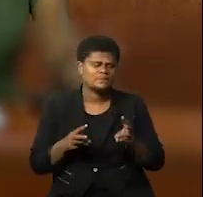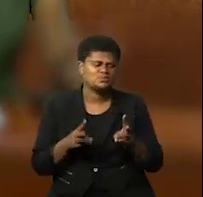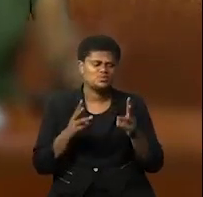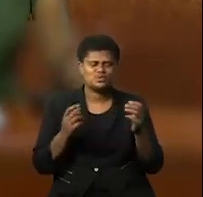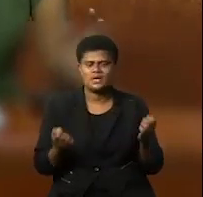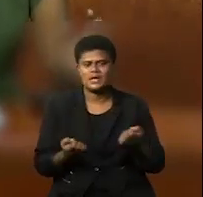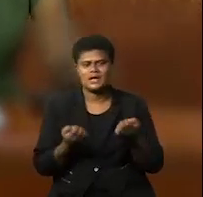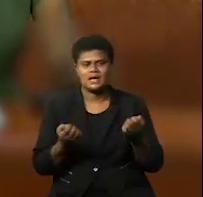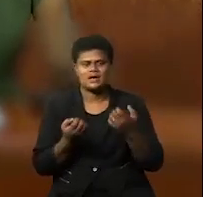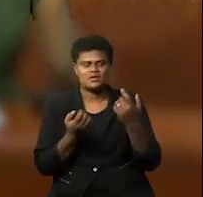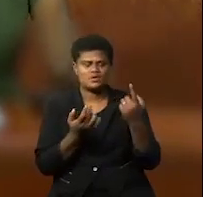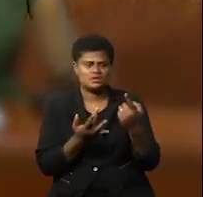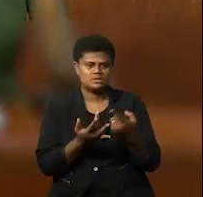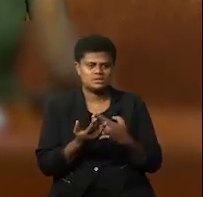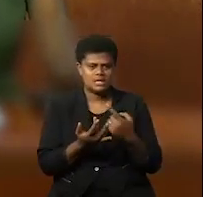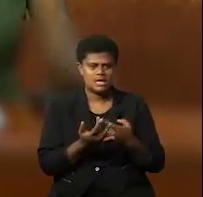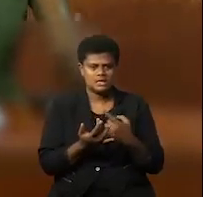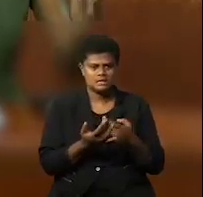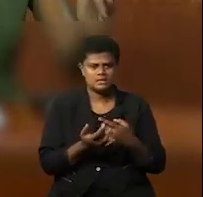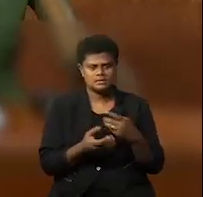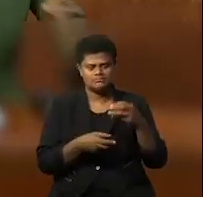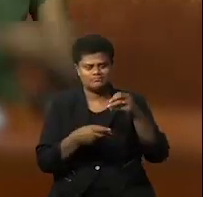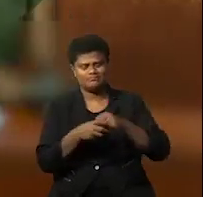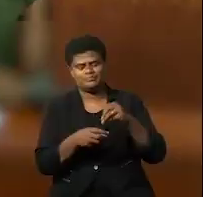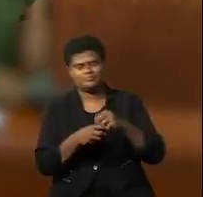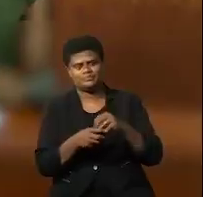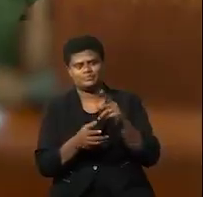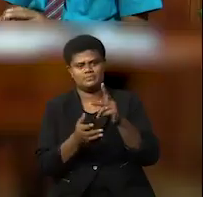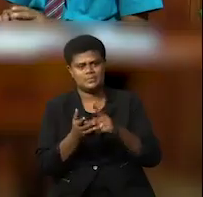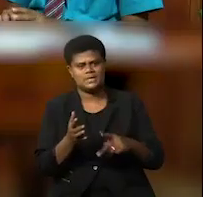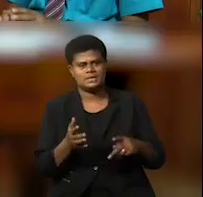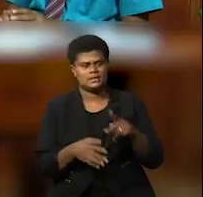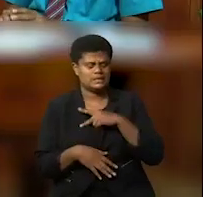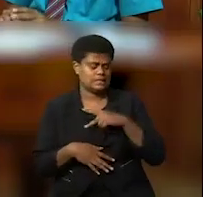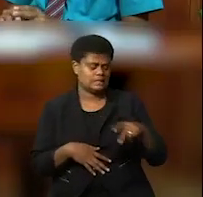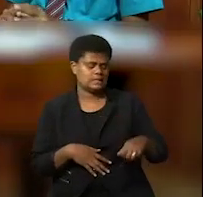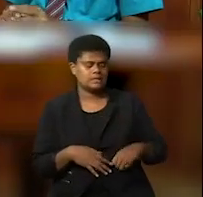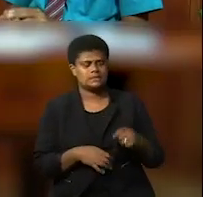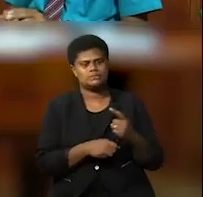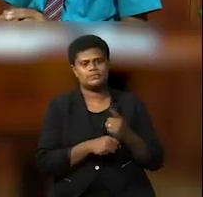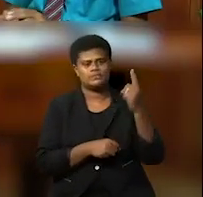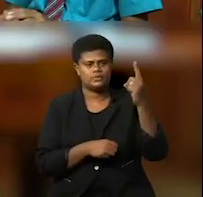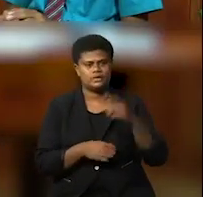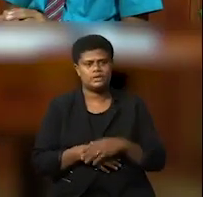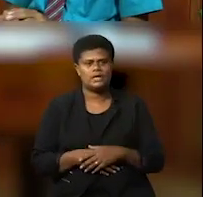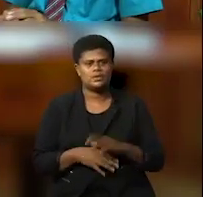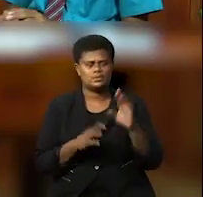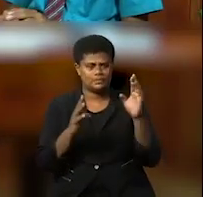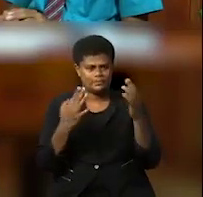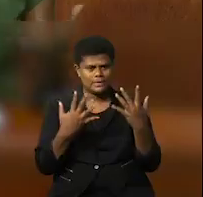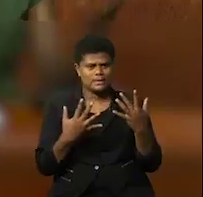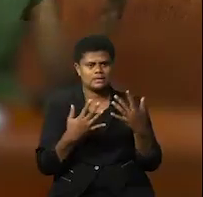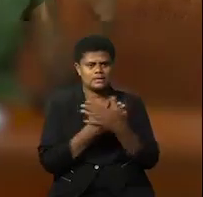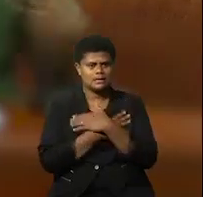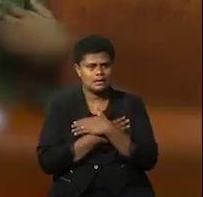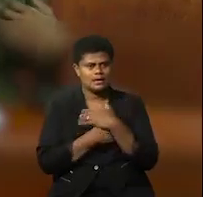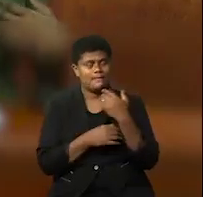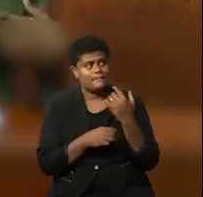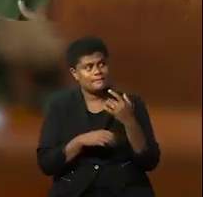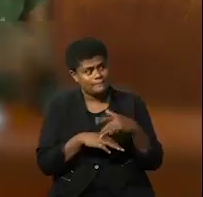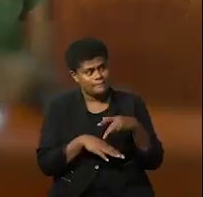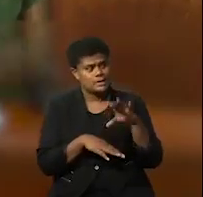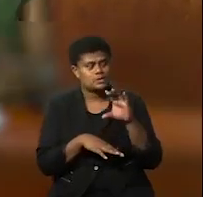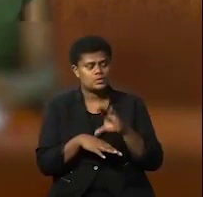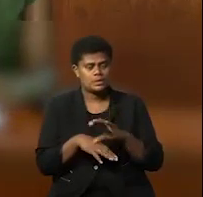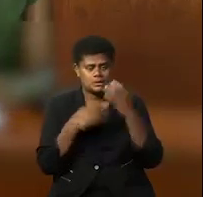others to be a part of the kingdom of God, is to be the hands and the feet of Jesus. Amen. And to try to, you know, reflect the love that Christ has shown